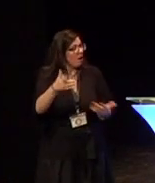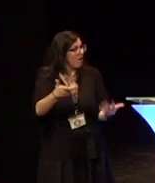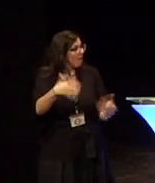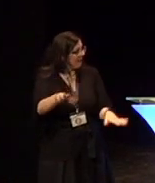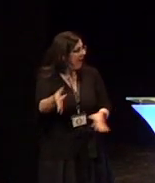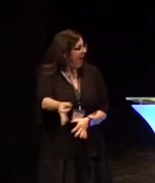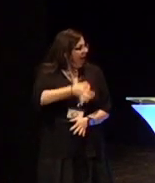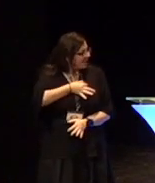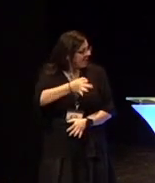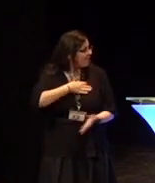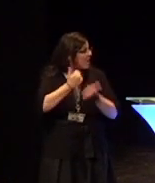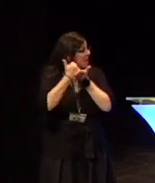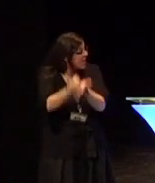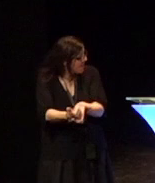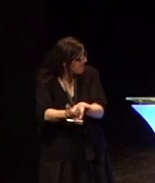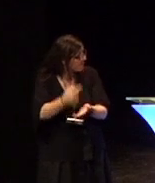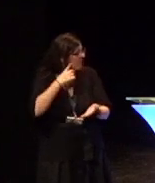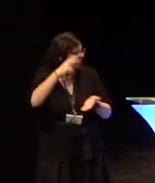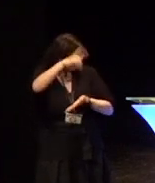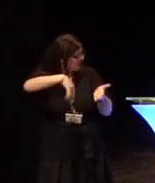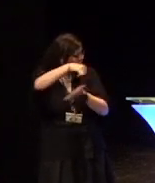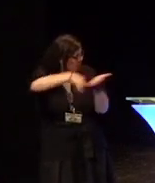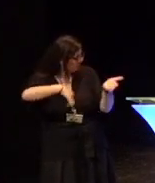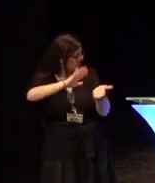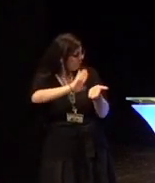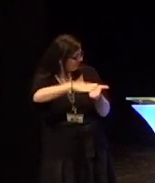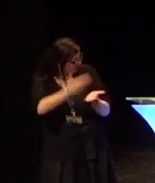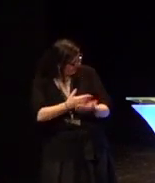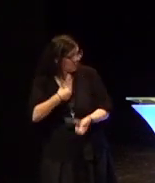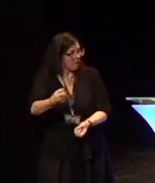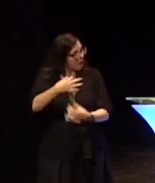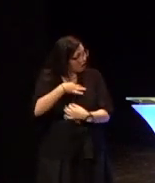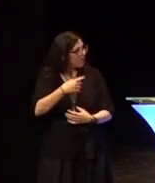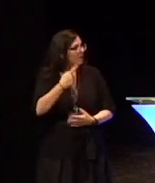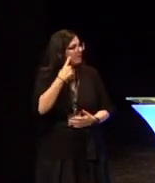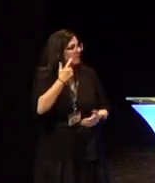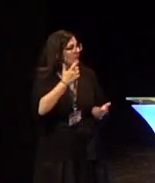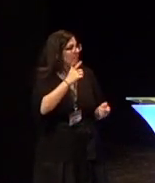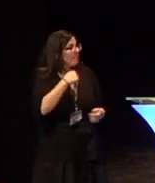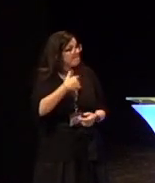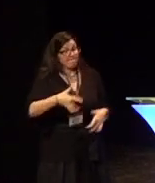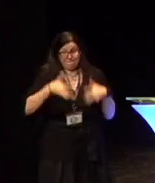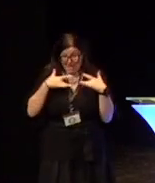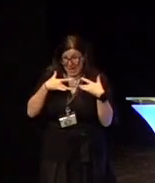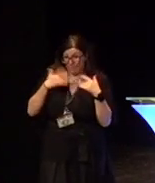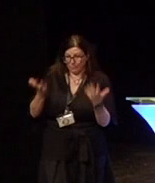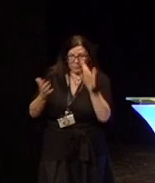works in theatre himself has asked for some assistance. They work as an interpreter, they were translating it.